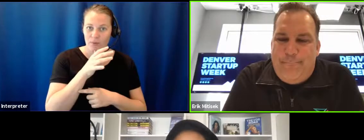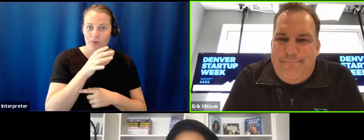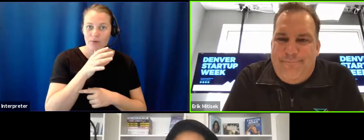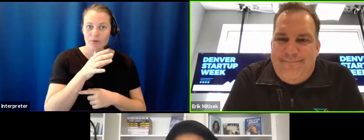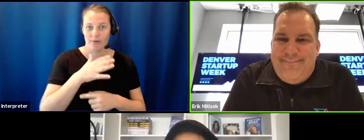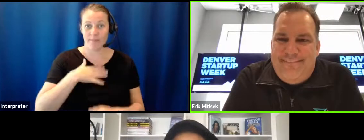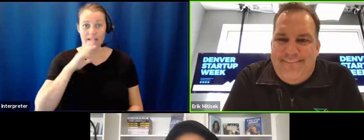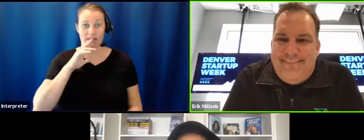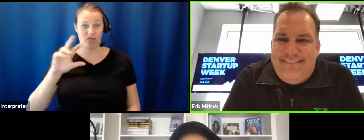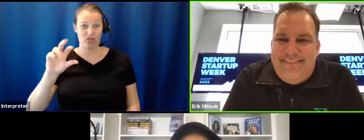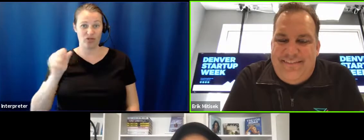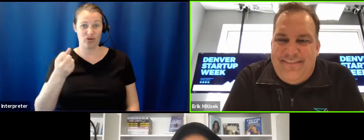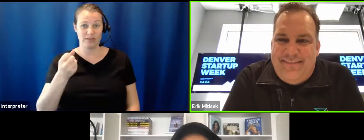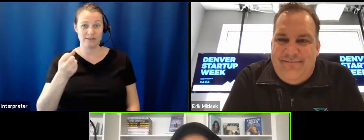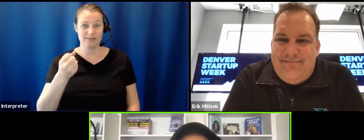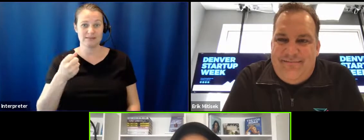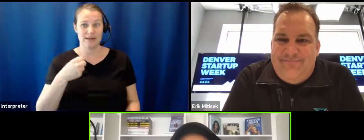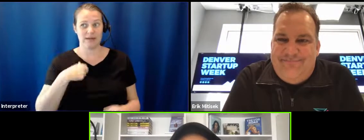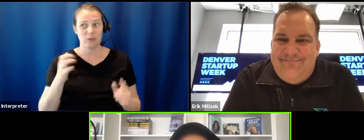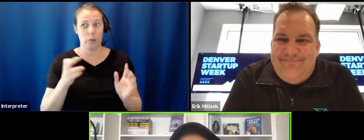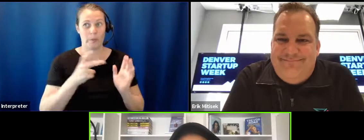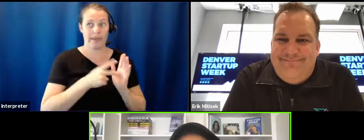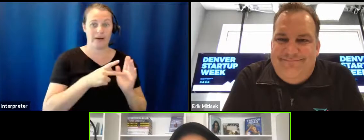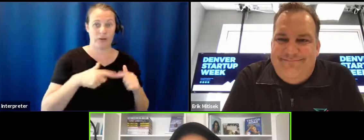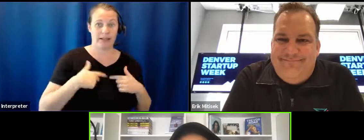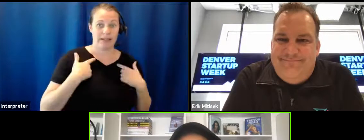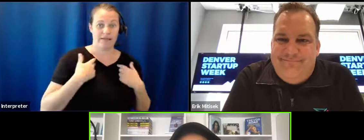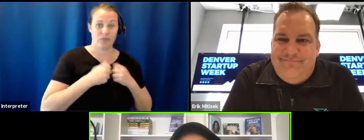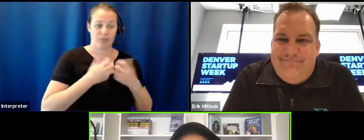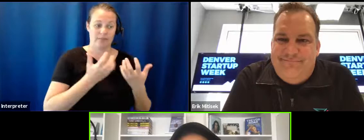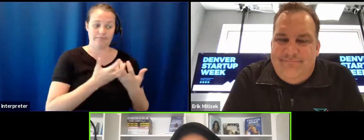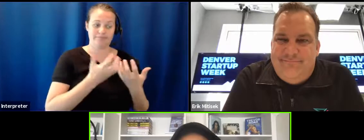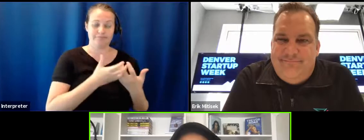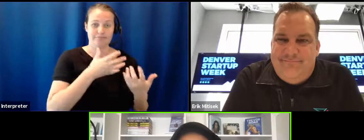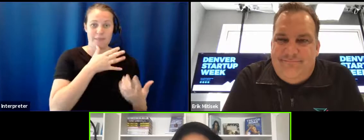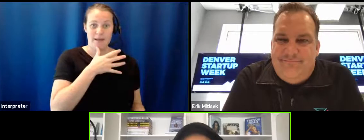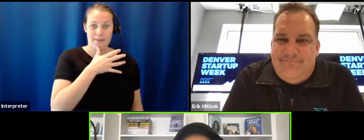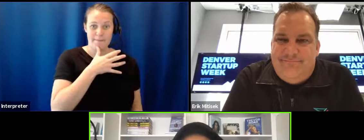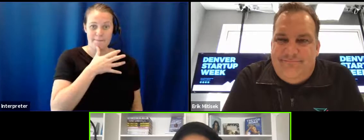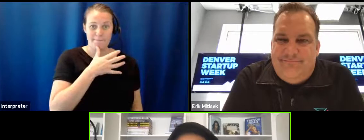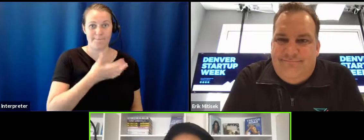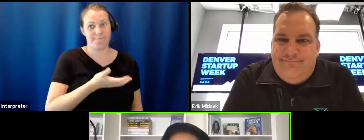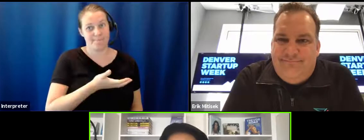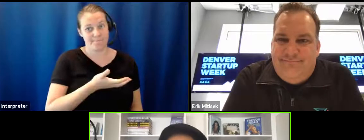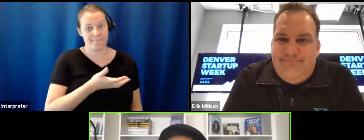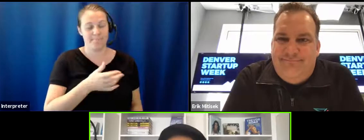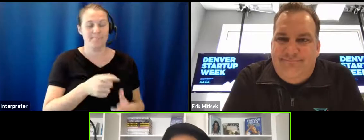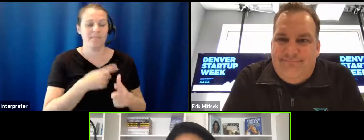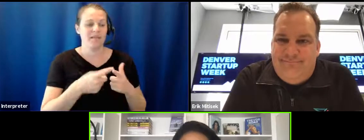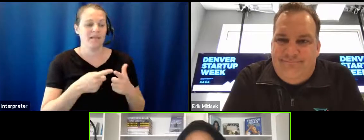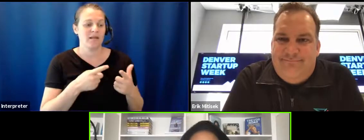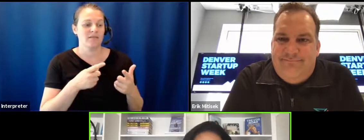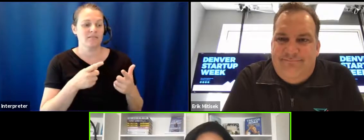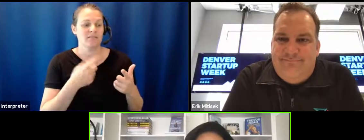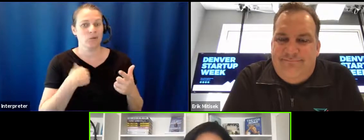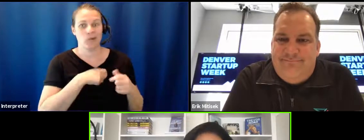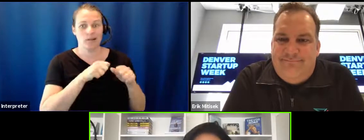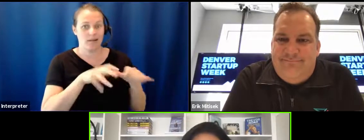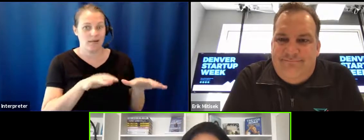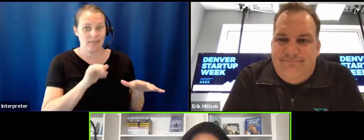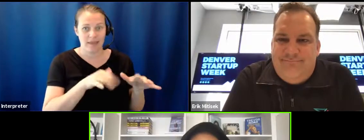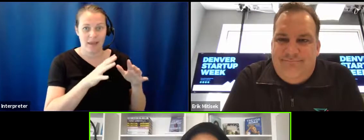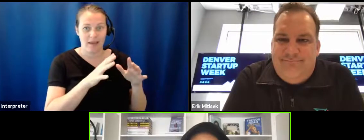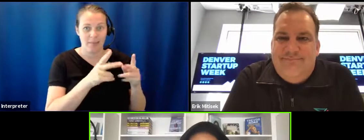30s, going back to living with my mother as roommates. It was a combination of that and then us losing that and then us like